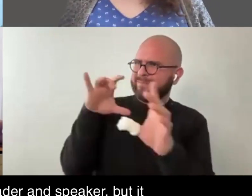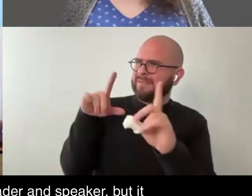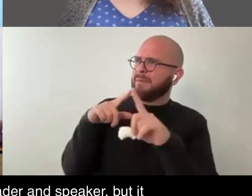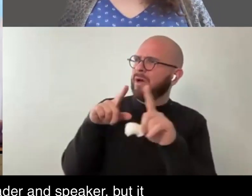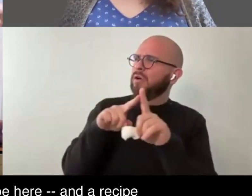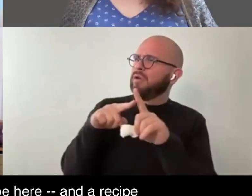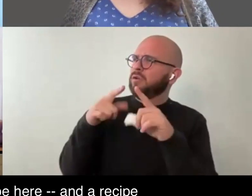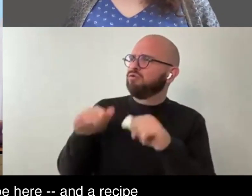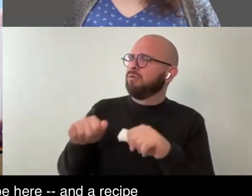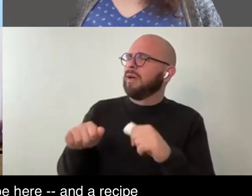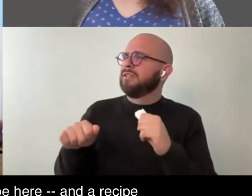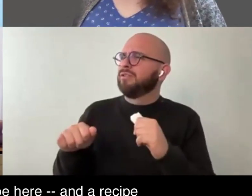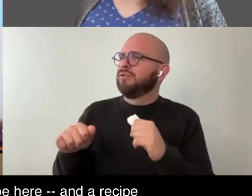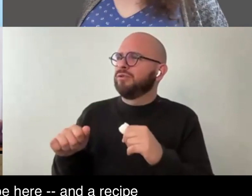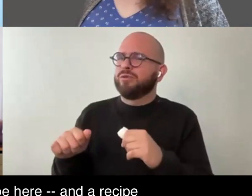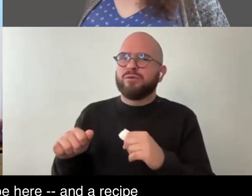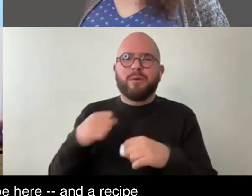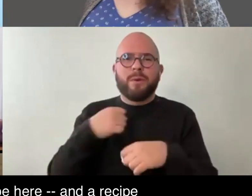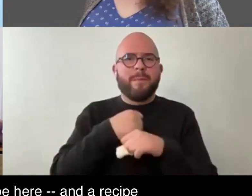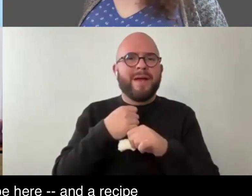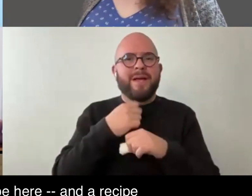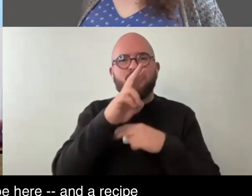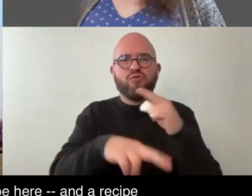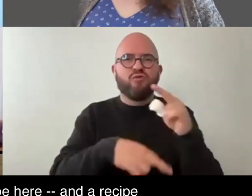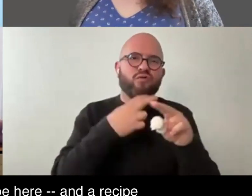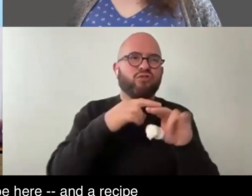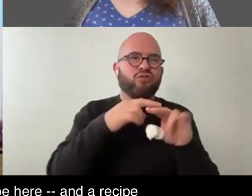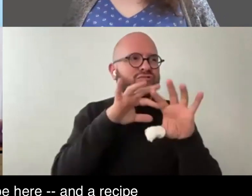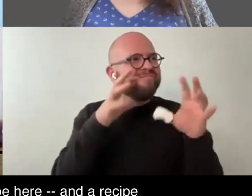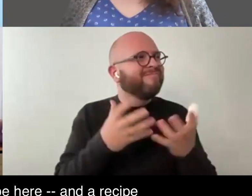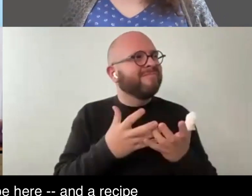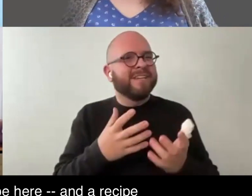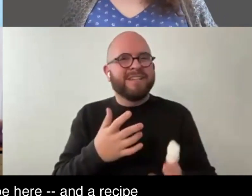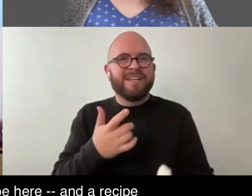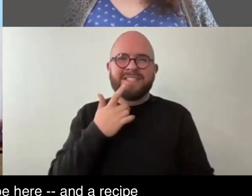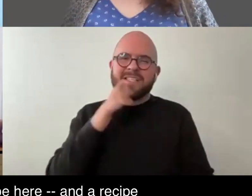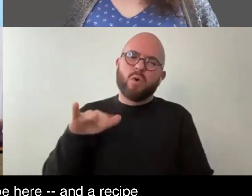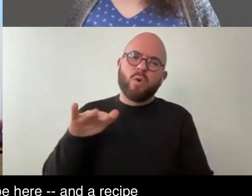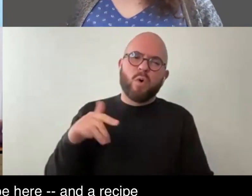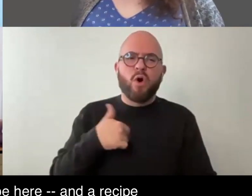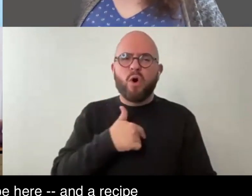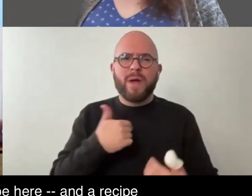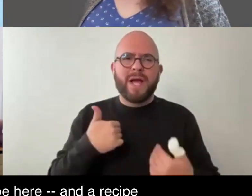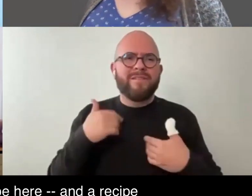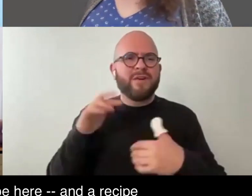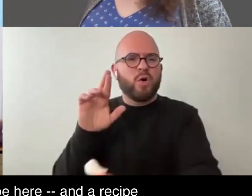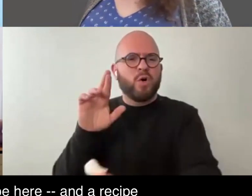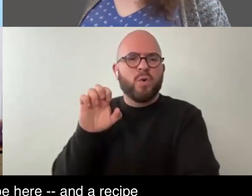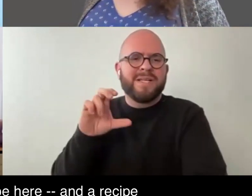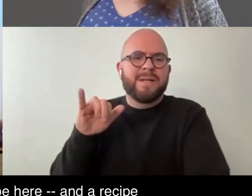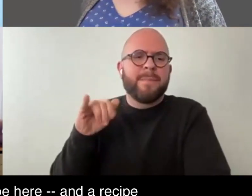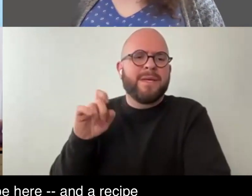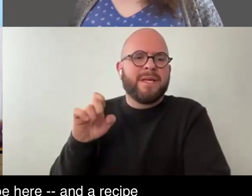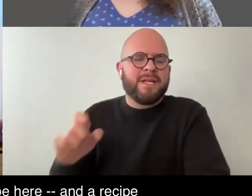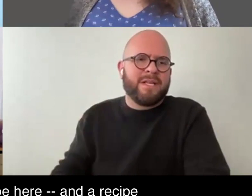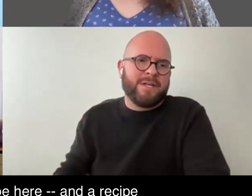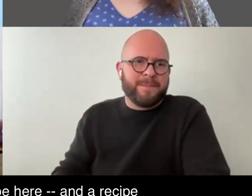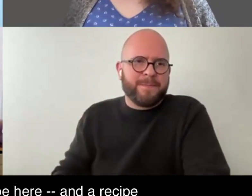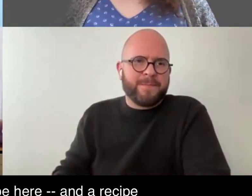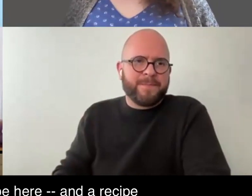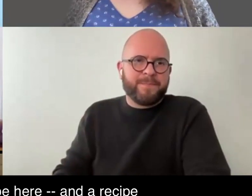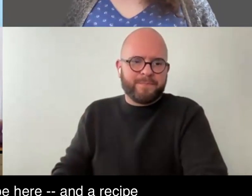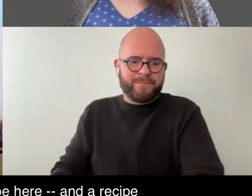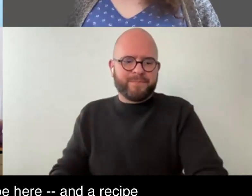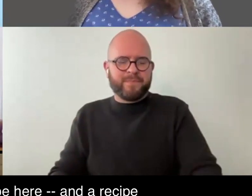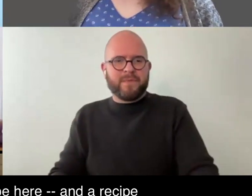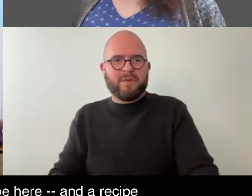to suggest that it's a sort of recipe here, and a recipe that I think is